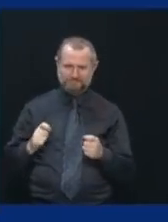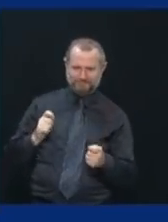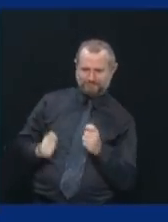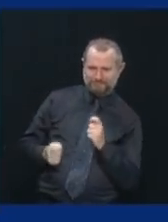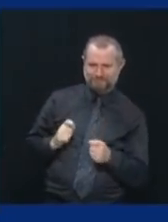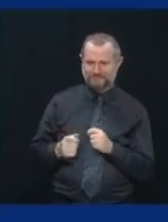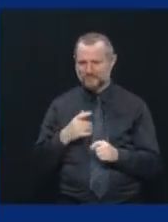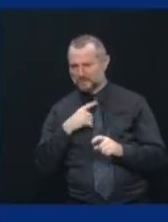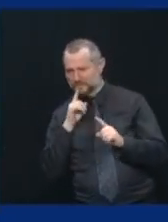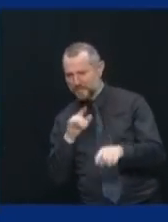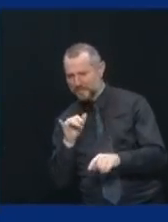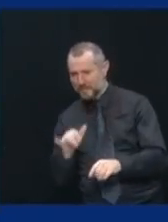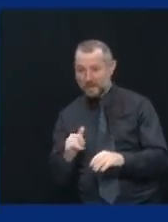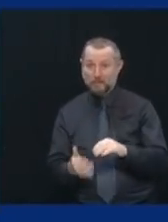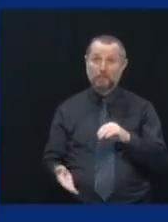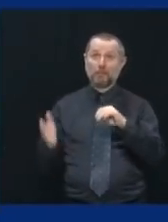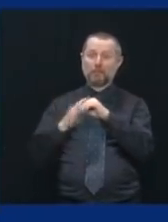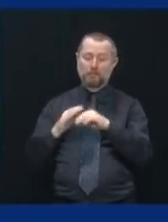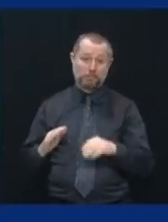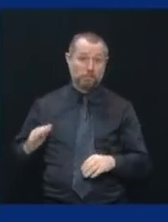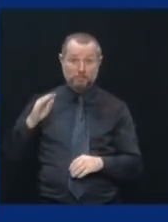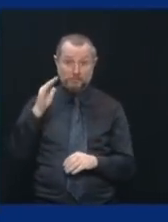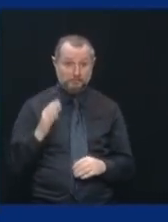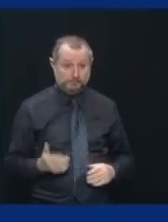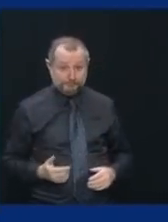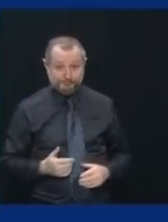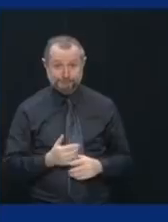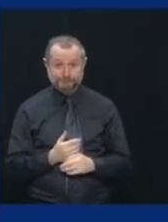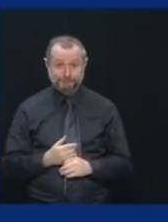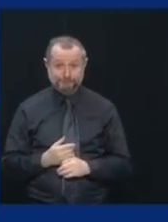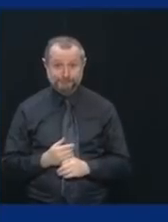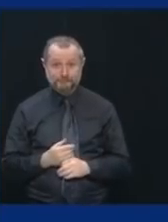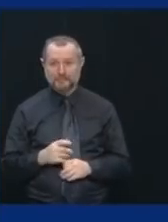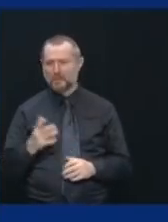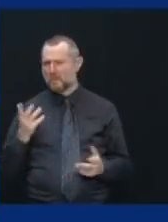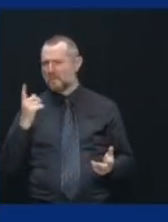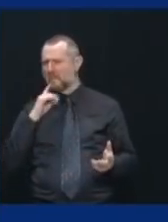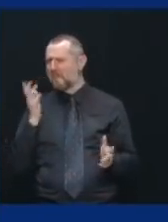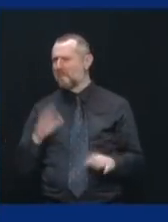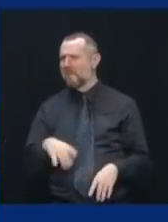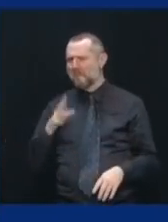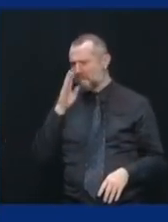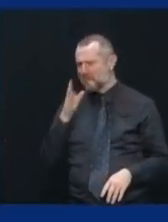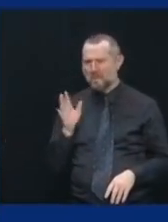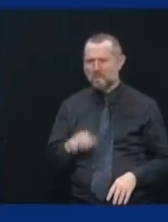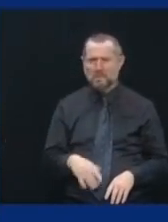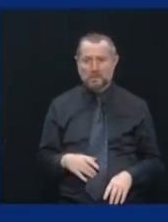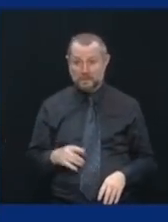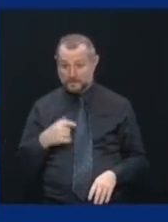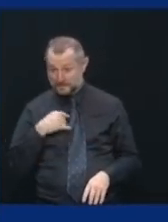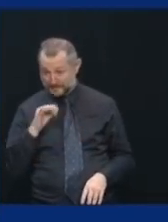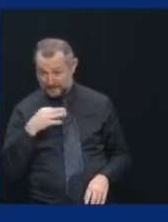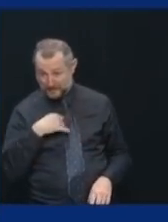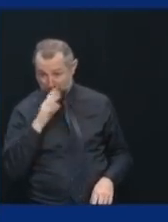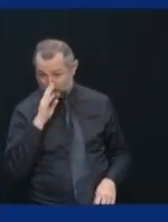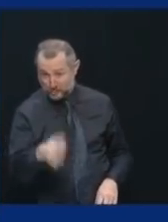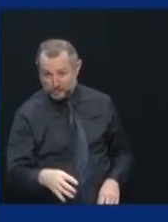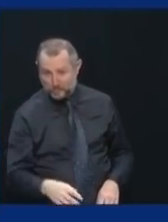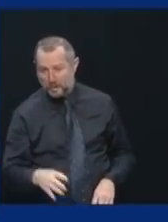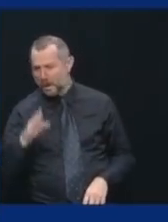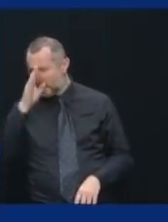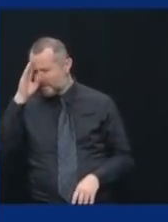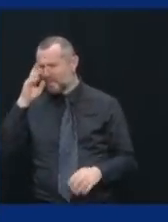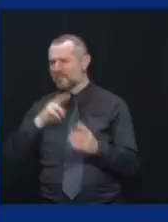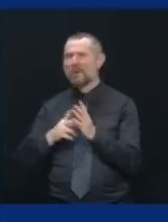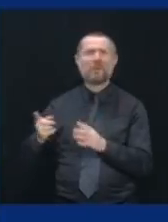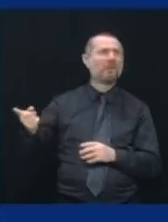COVID increase in infection rate. Well, why didn't you just ignore it? Because if we ignored it, it would have overwhelmed the hospitals, more